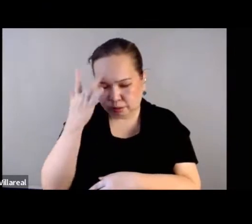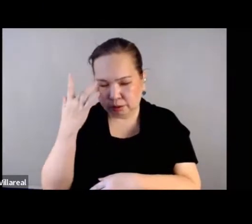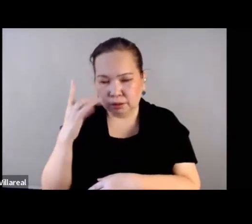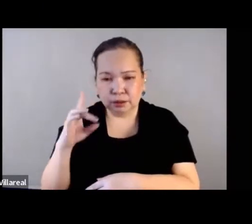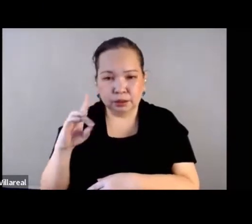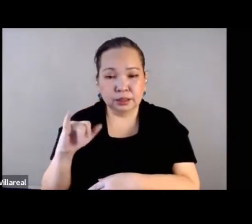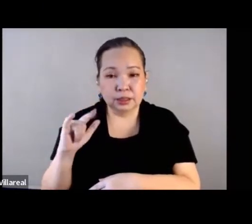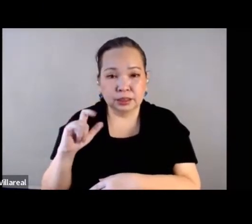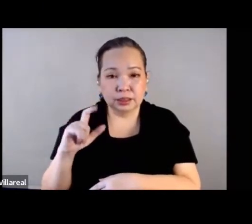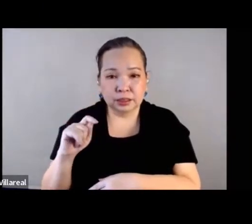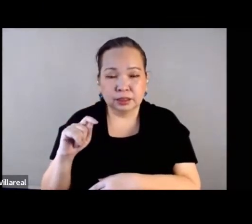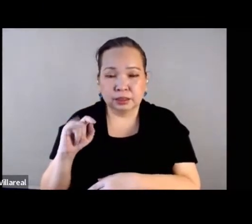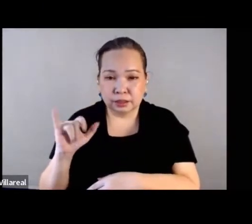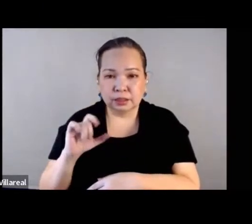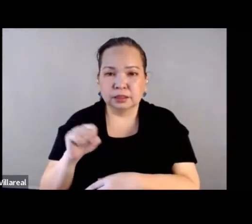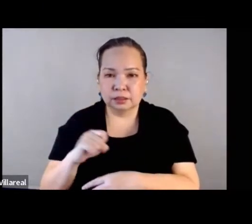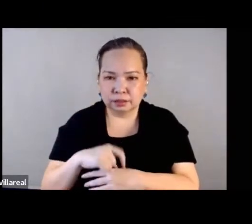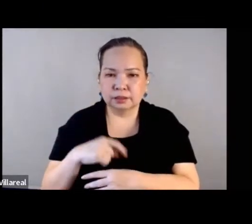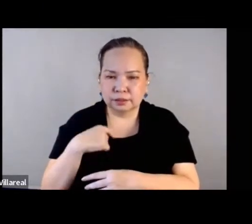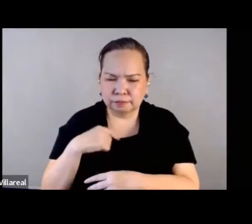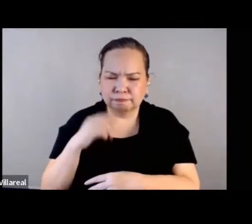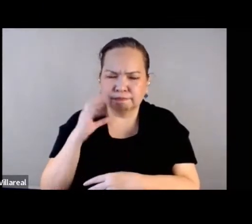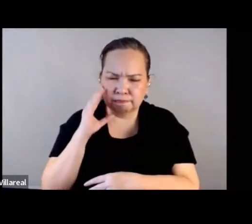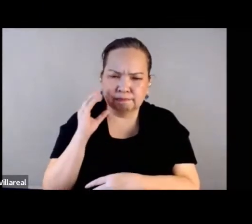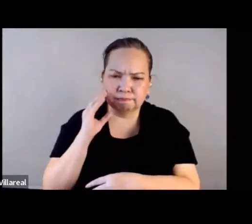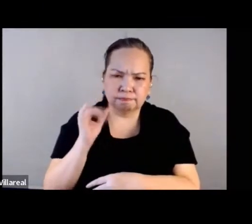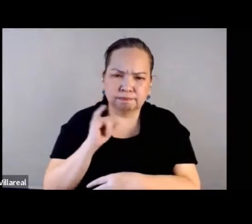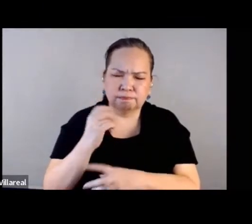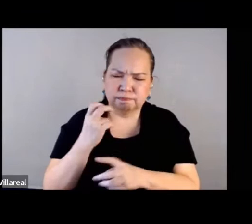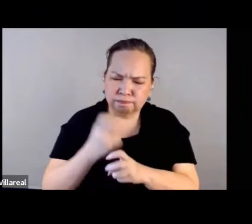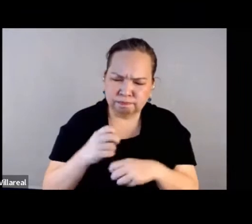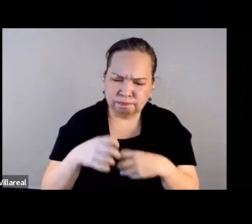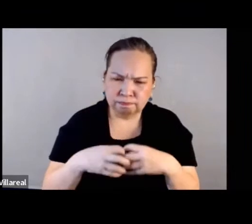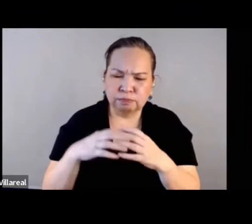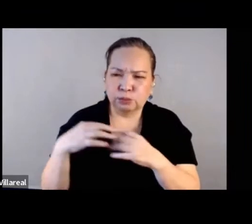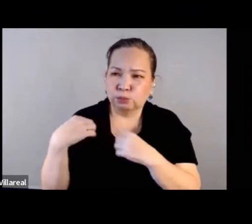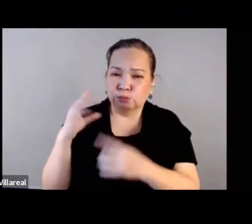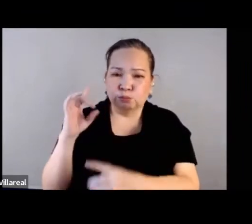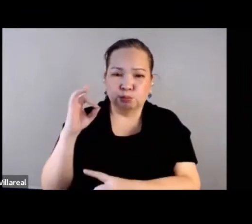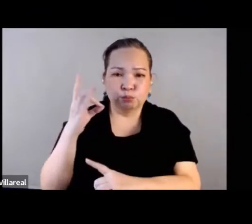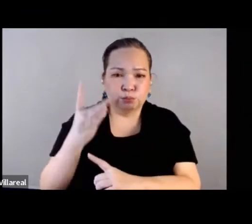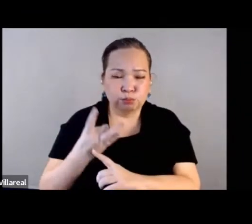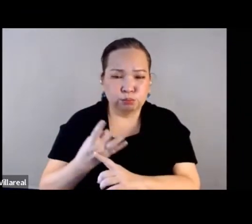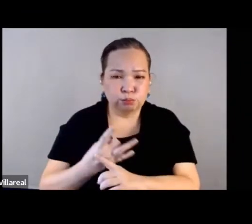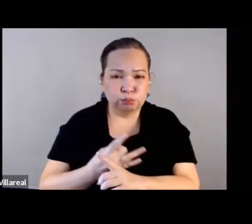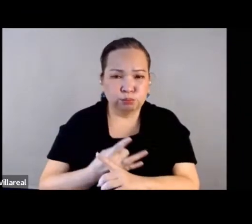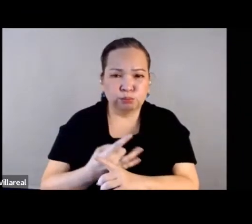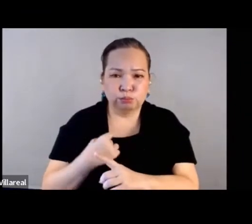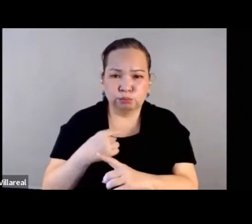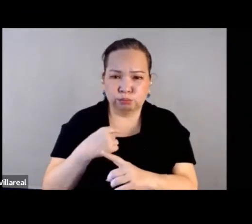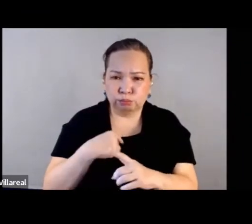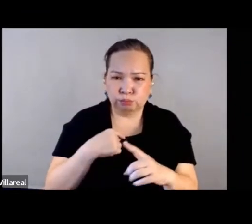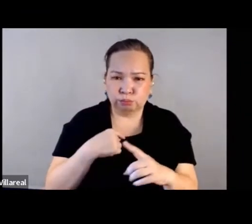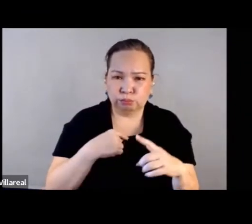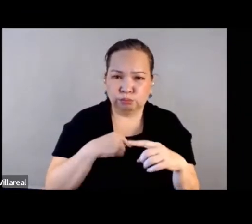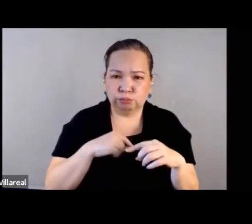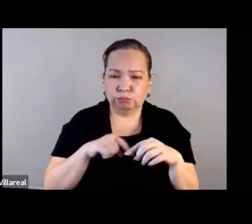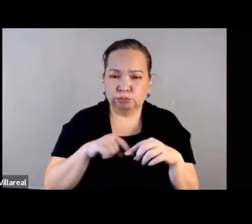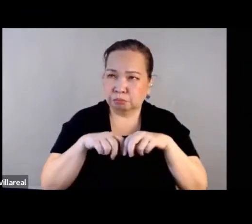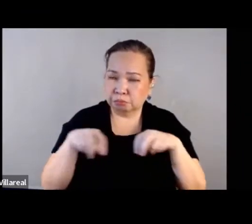to recover from these disasters. It has been almost 8 months since this representation stood before the